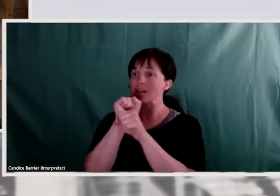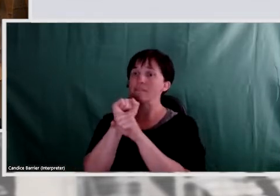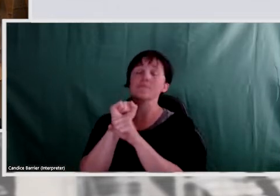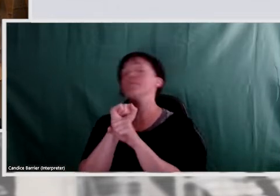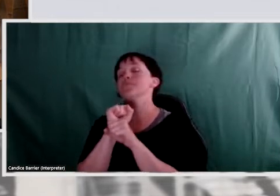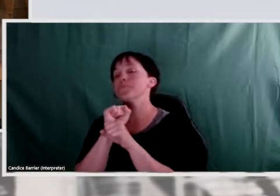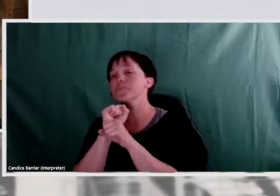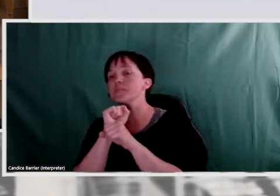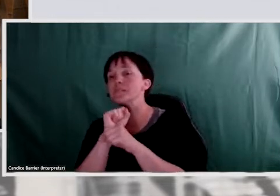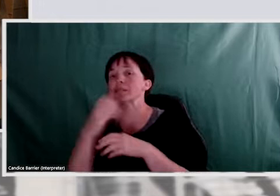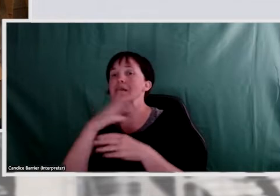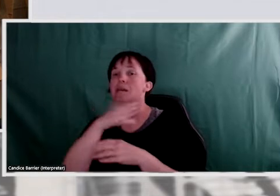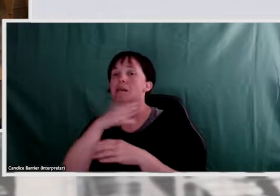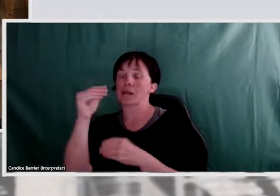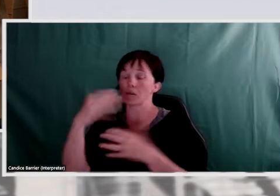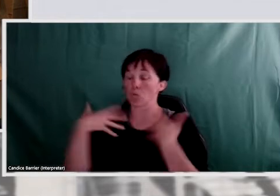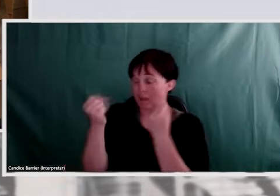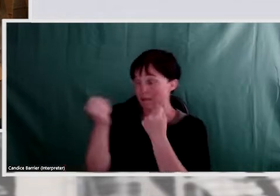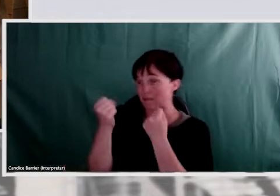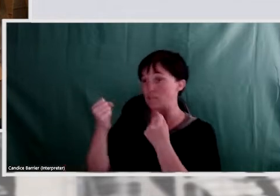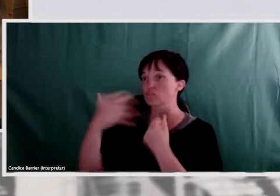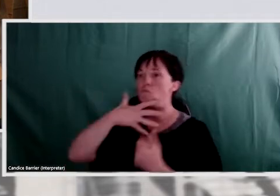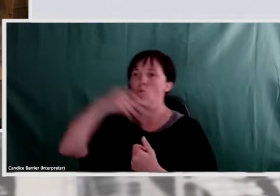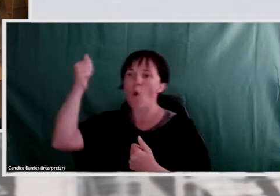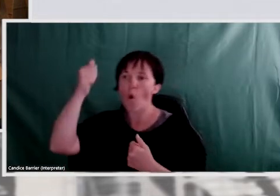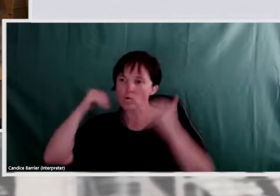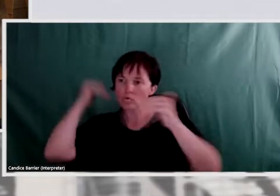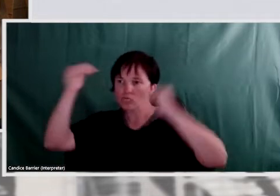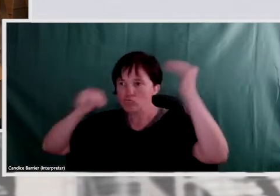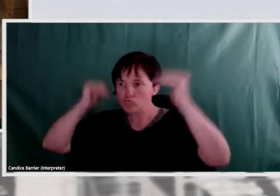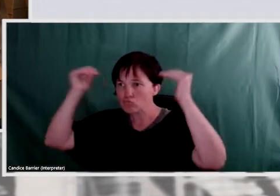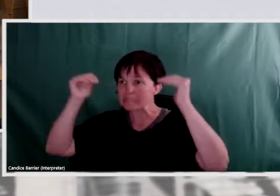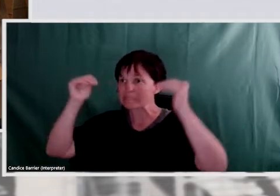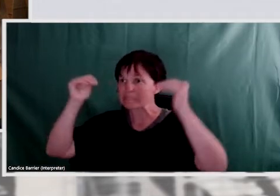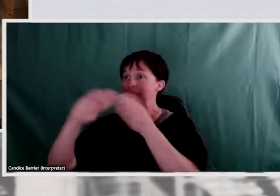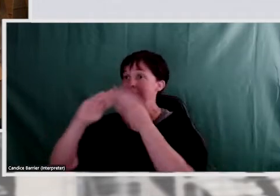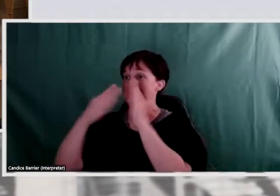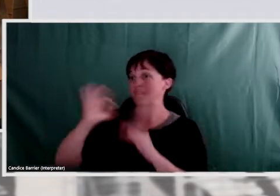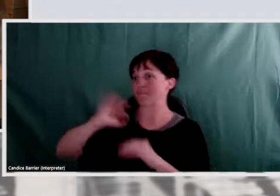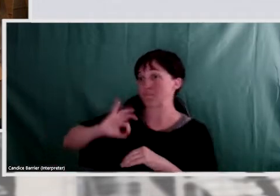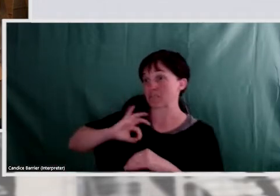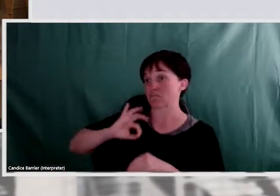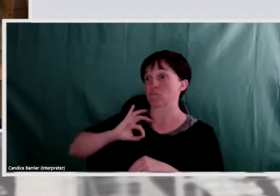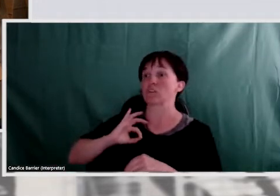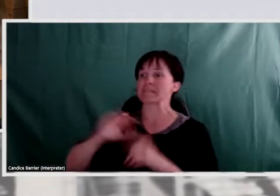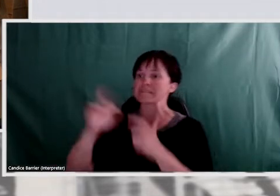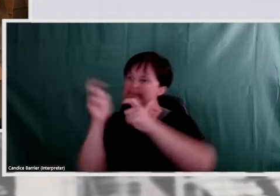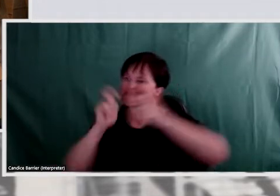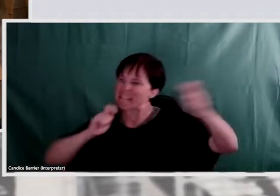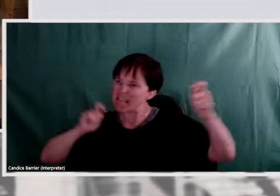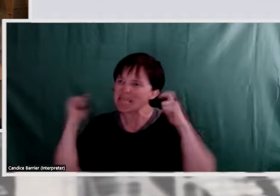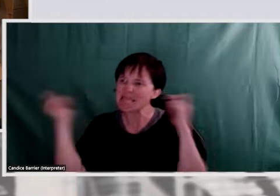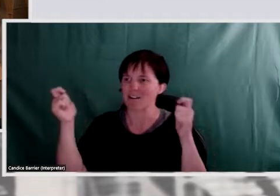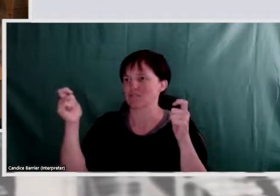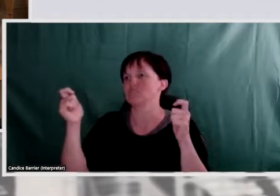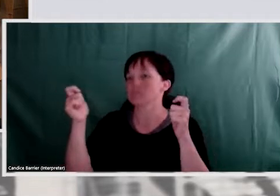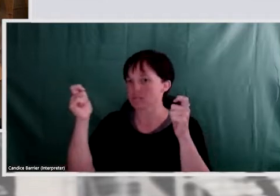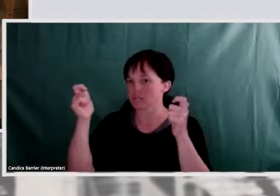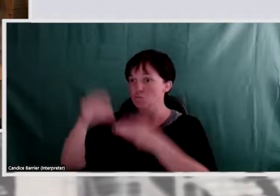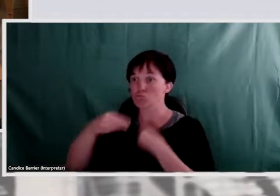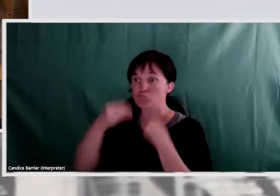in the community. A lot of people don't know it, but the city of Pittsburgh is the largest provider